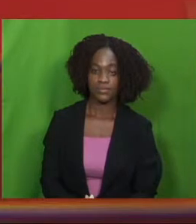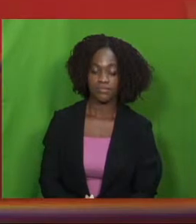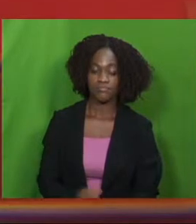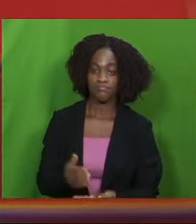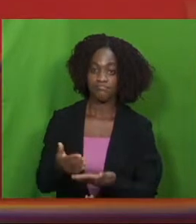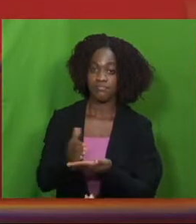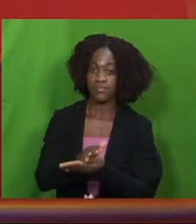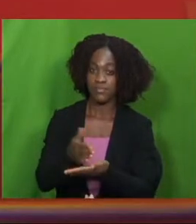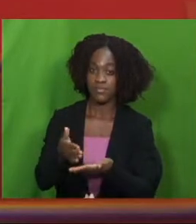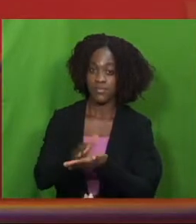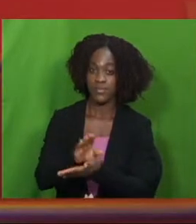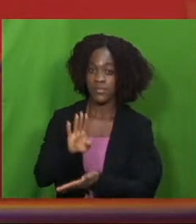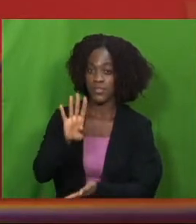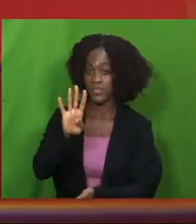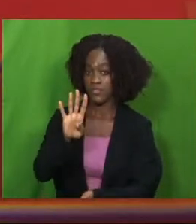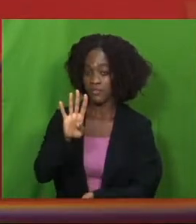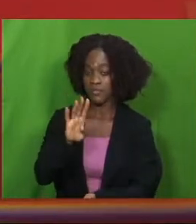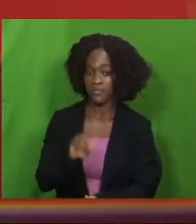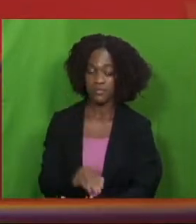Page 4.